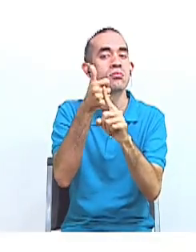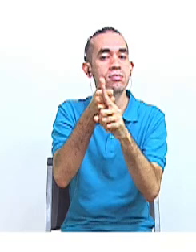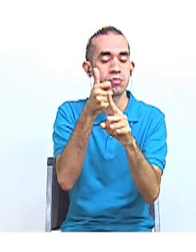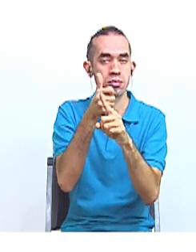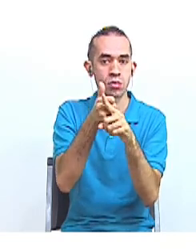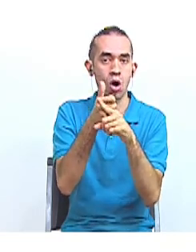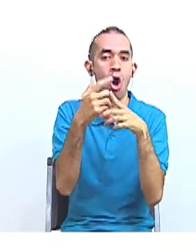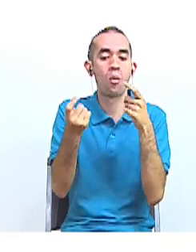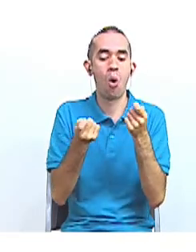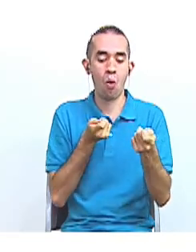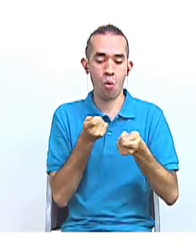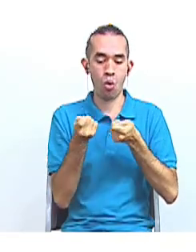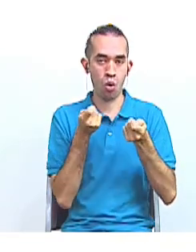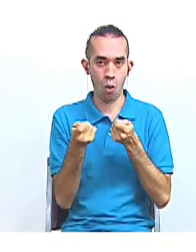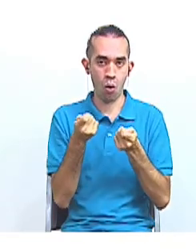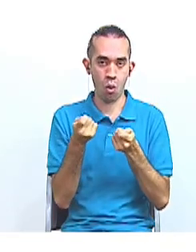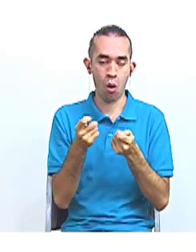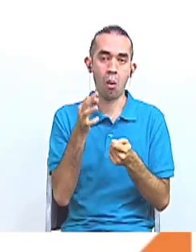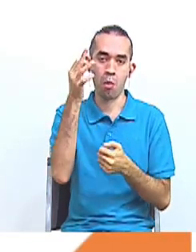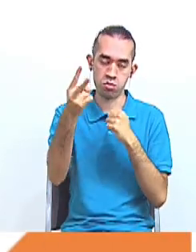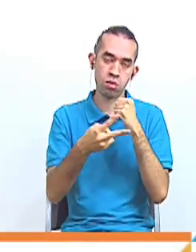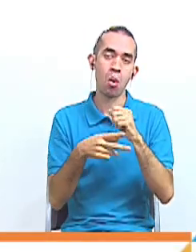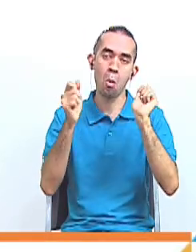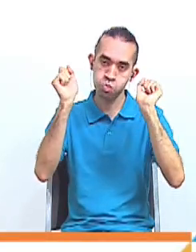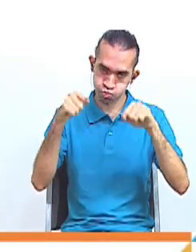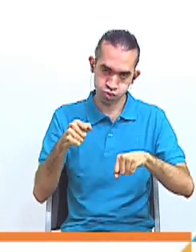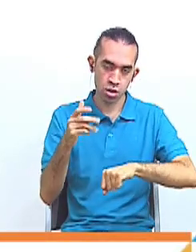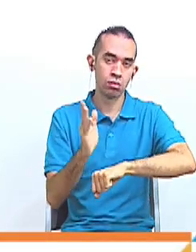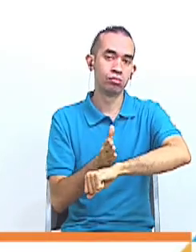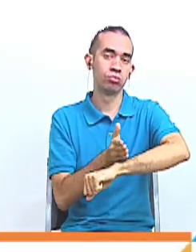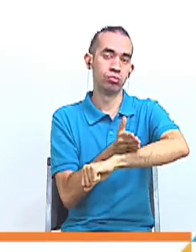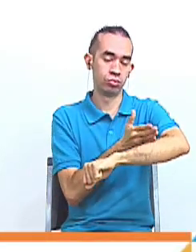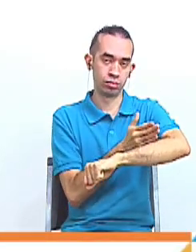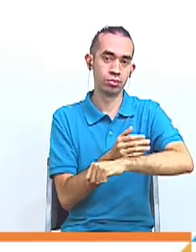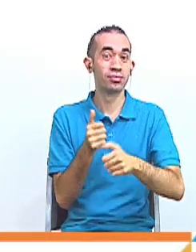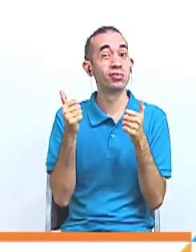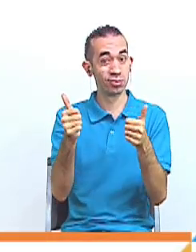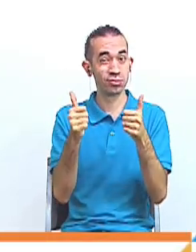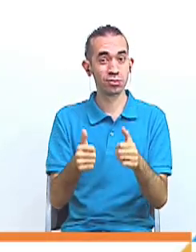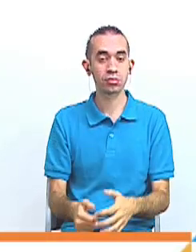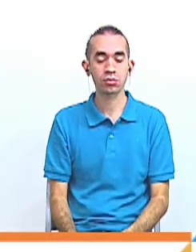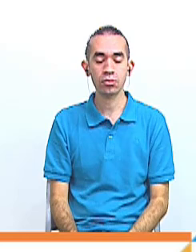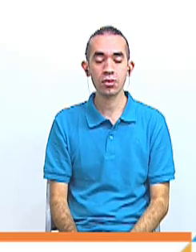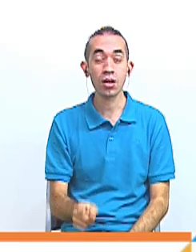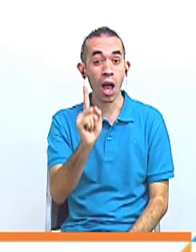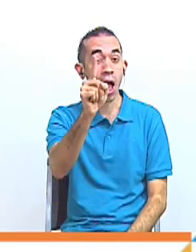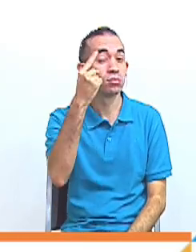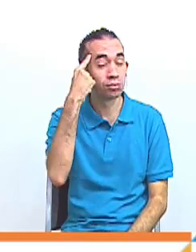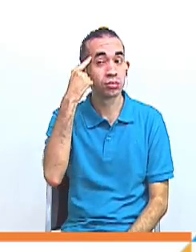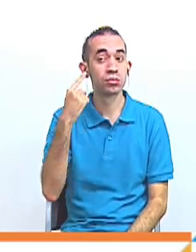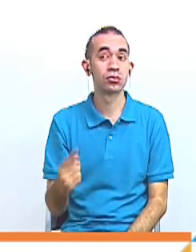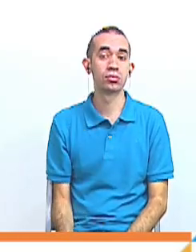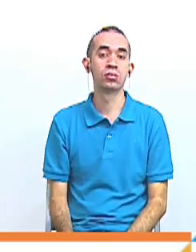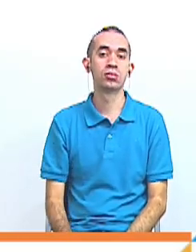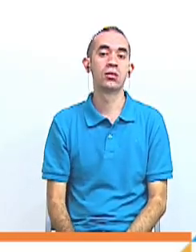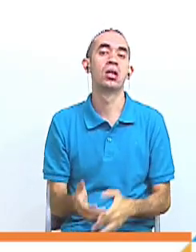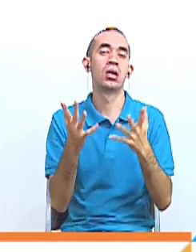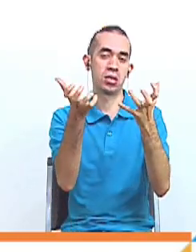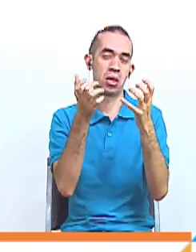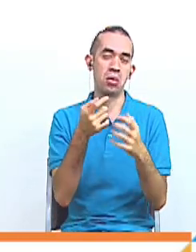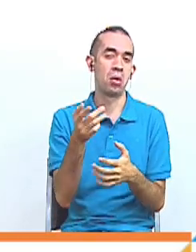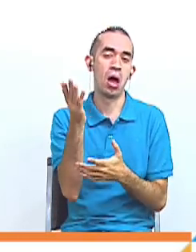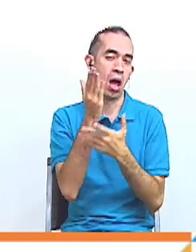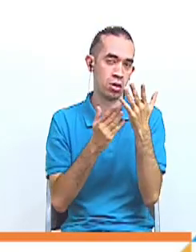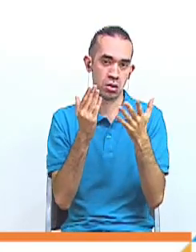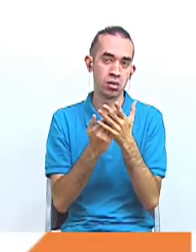self-regulate so next time I can improve. All right? Now, one last thing I want you to do at this point. I